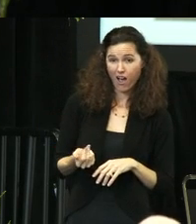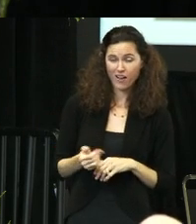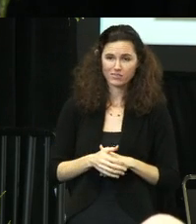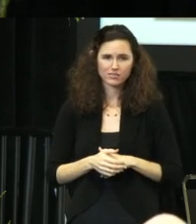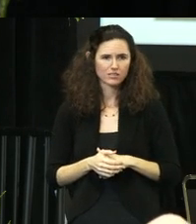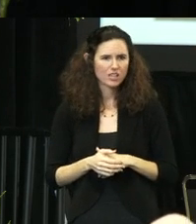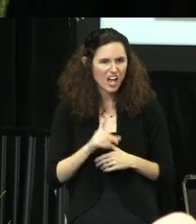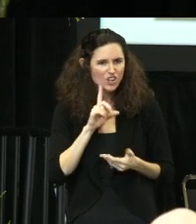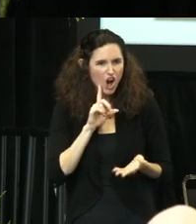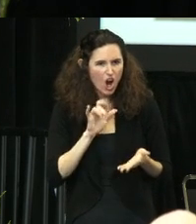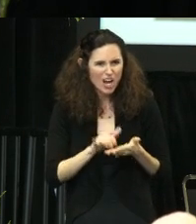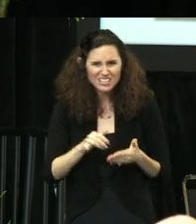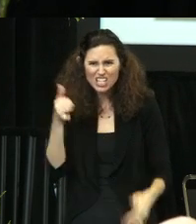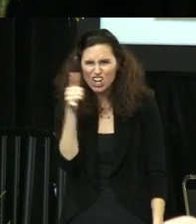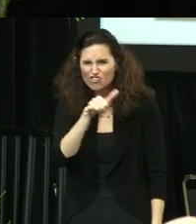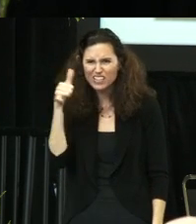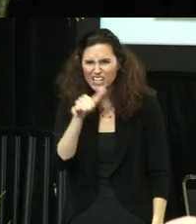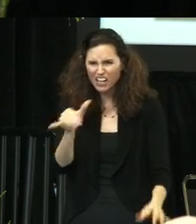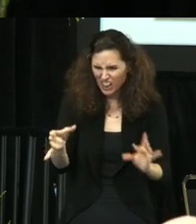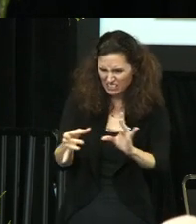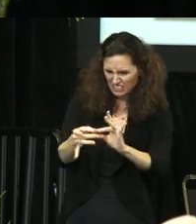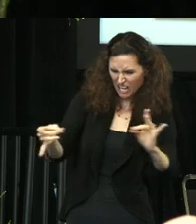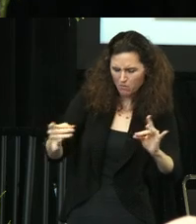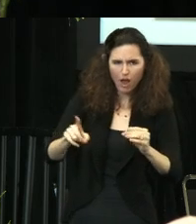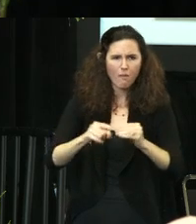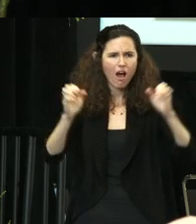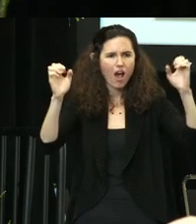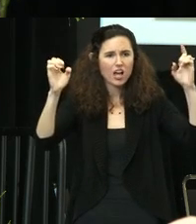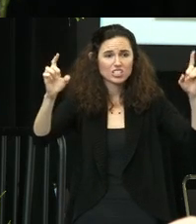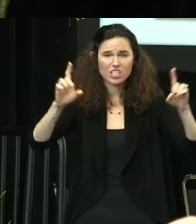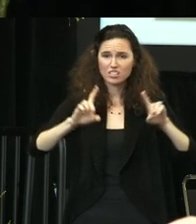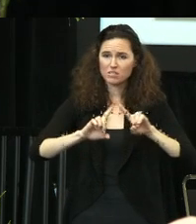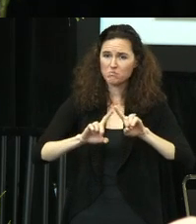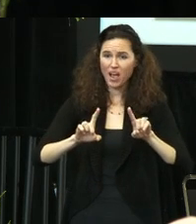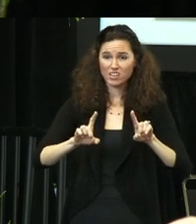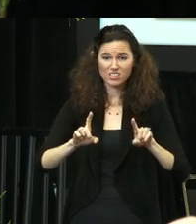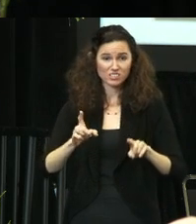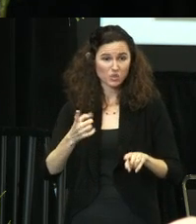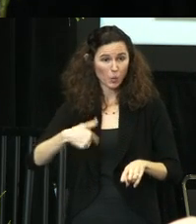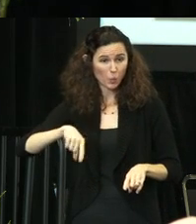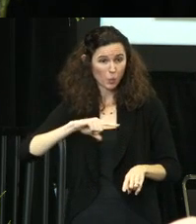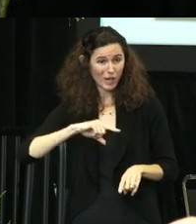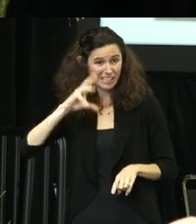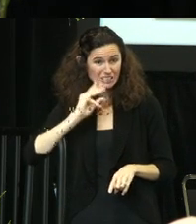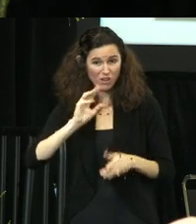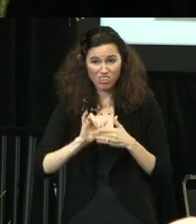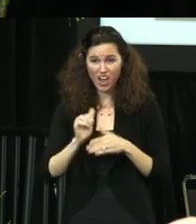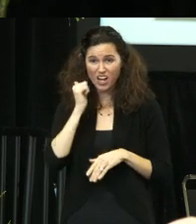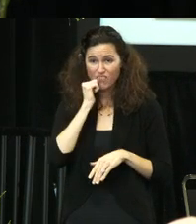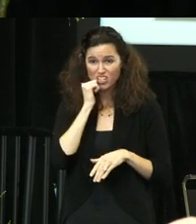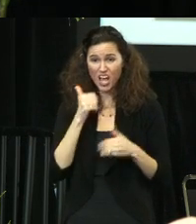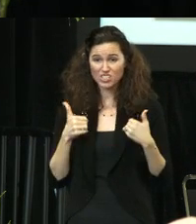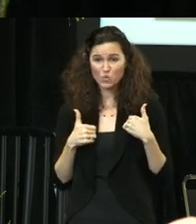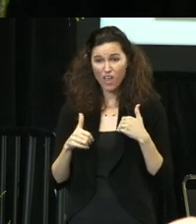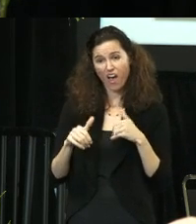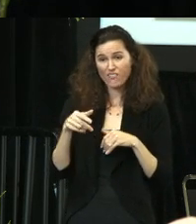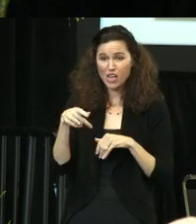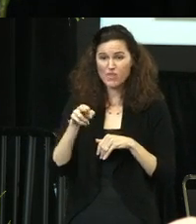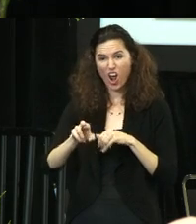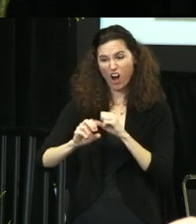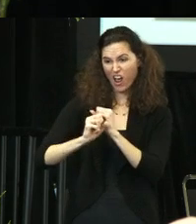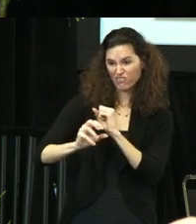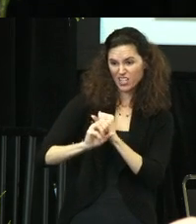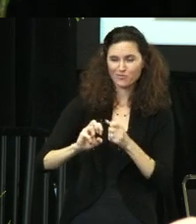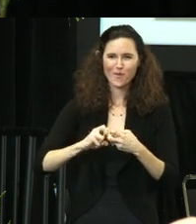Have you ever heard such a ridiculous statement about education? But it's something that faculty sort of face every day. Education has a PR problem sometimes.